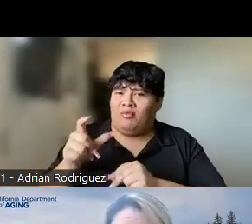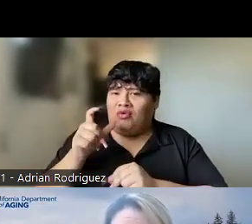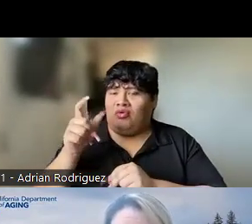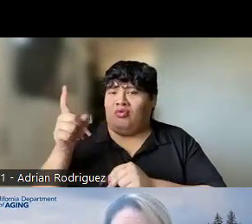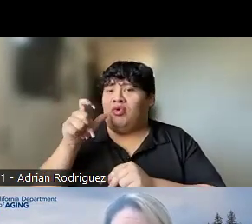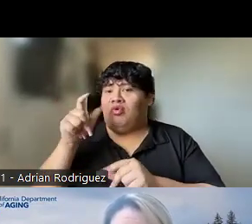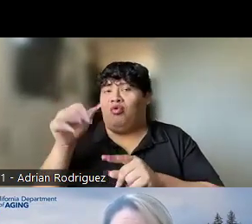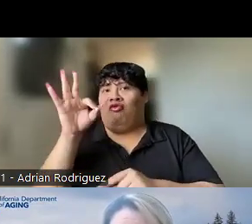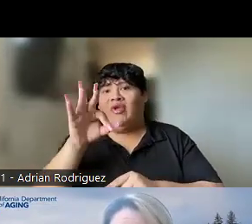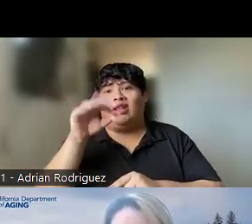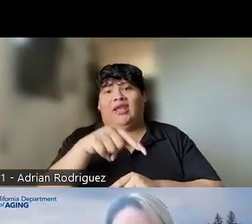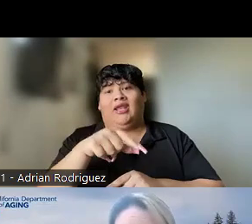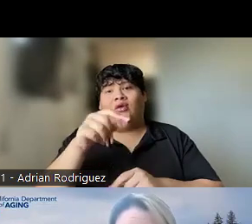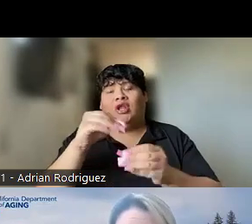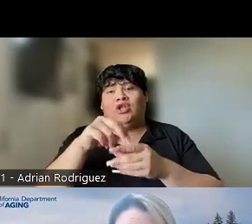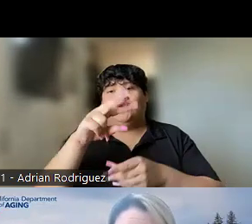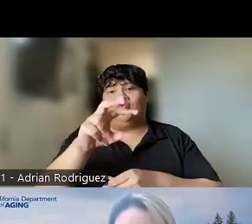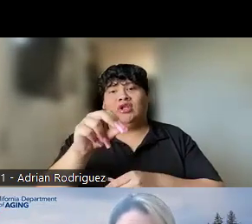funded in the